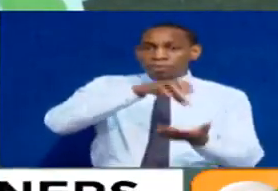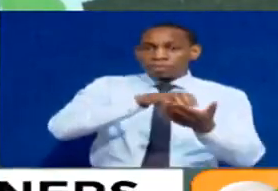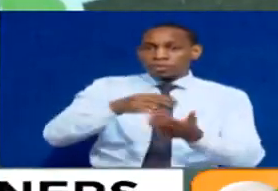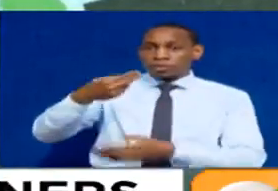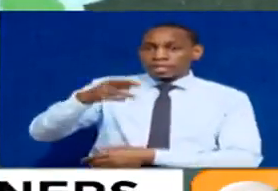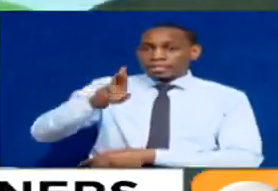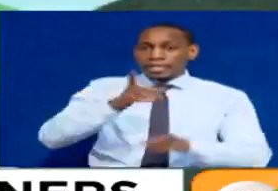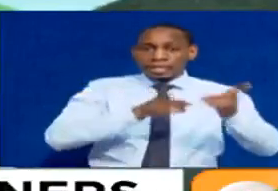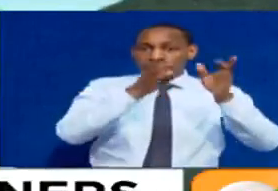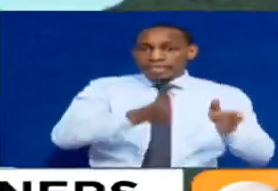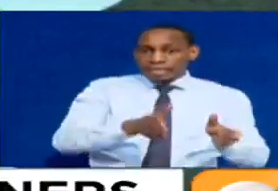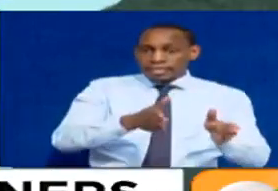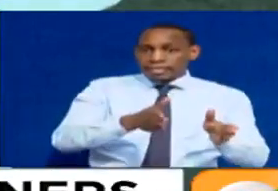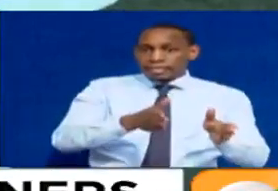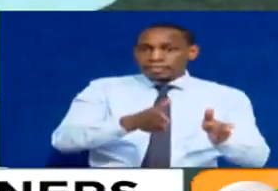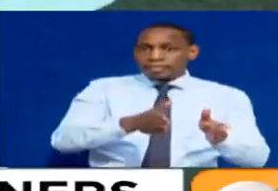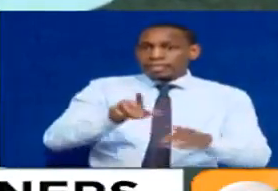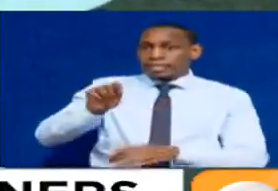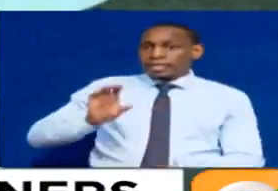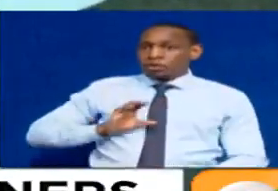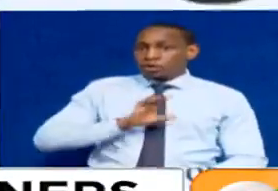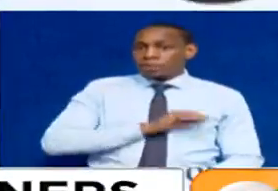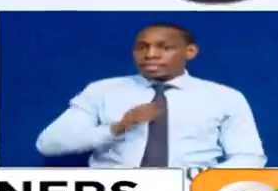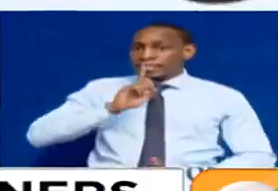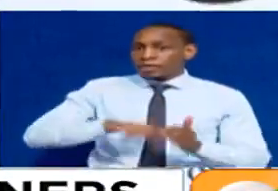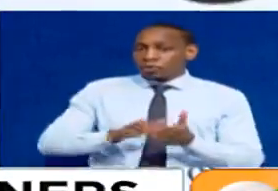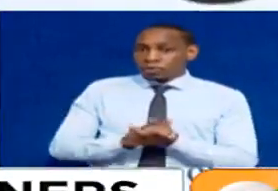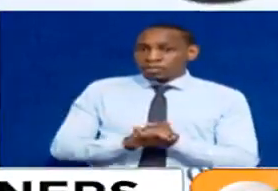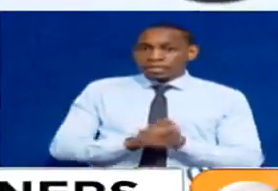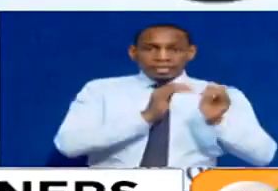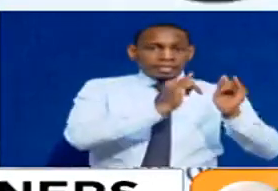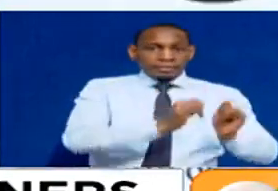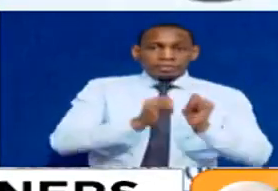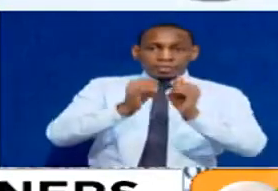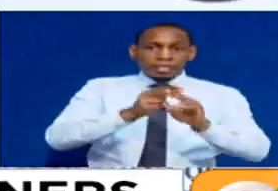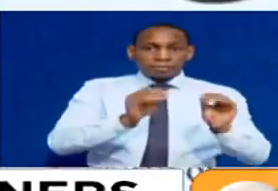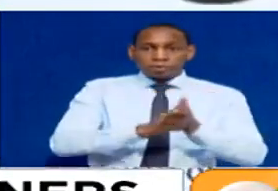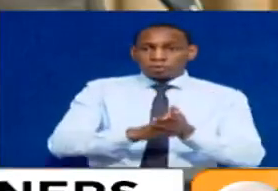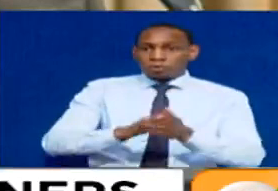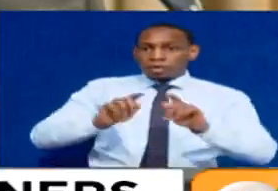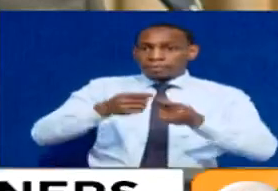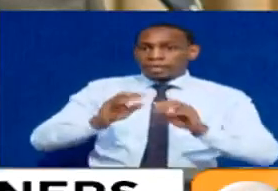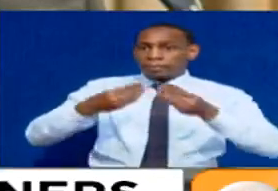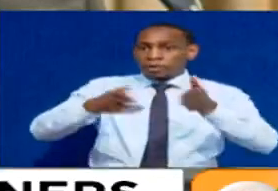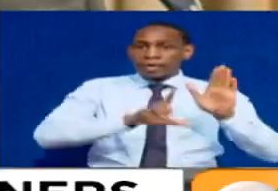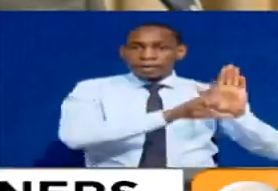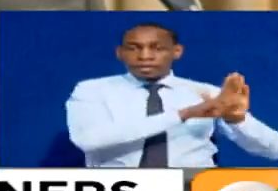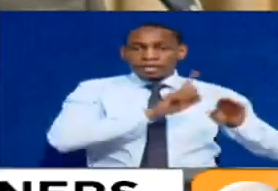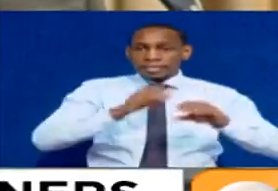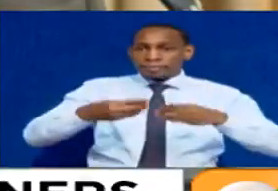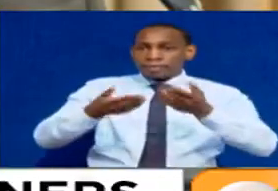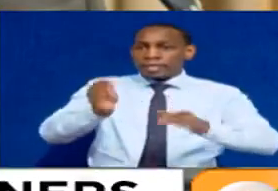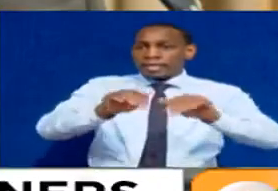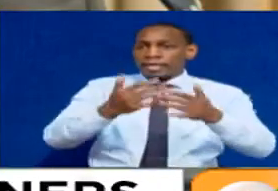as HR Director and Chair of the Tender Committee, revealed that unnamed individuals in the Commission defied procurement laws when they